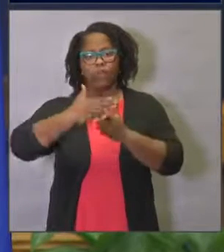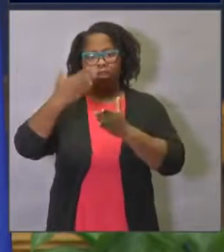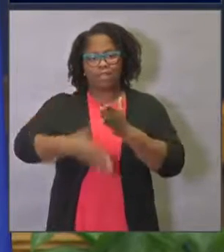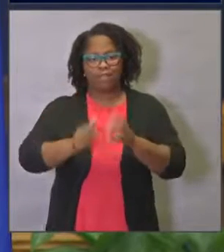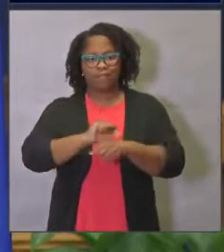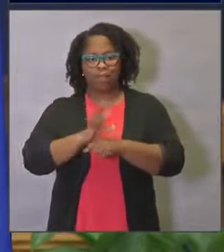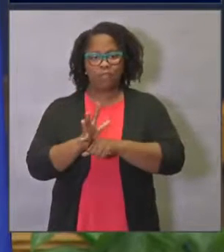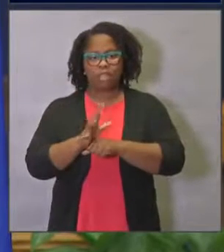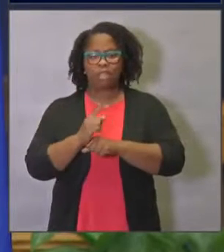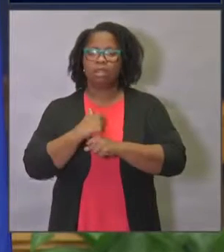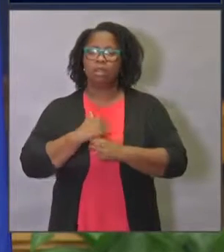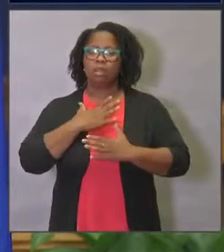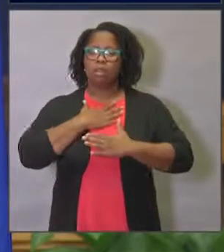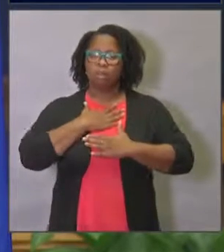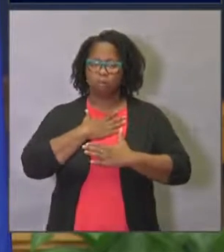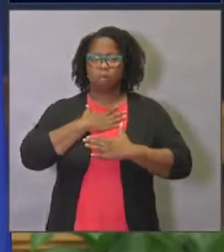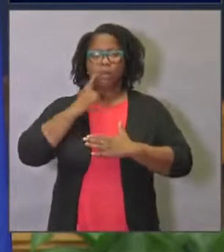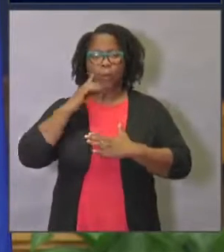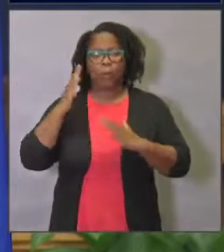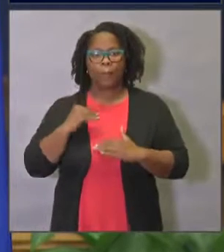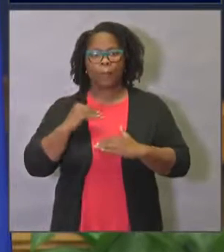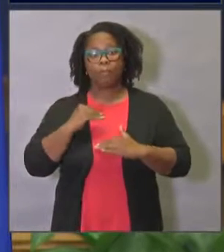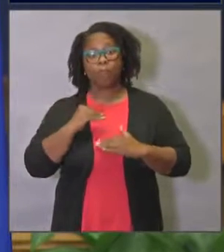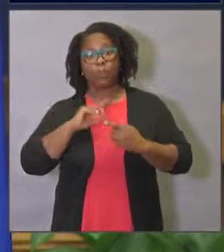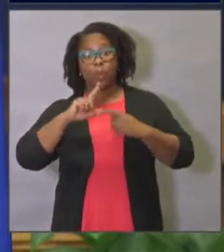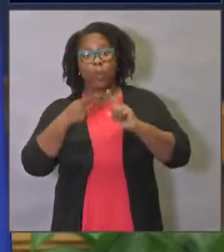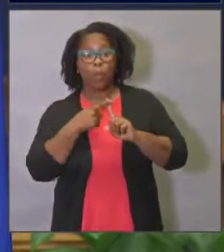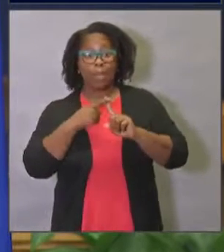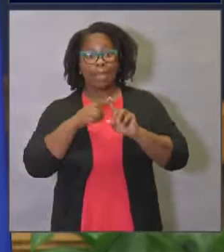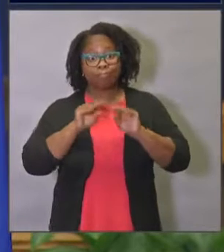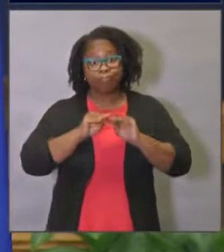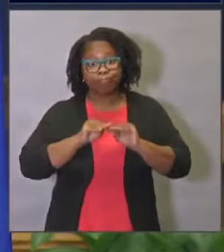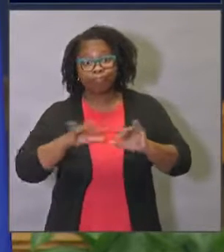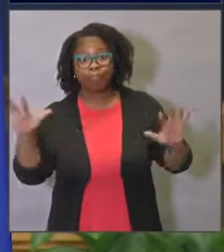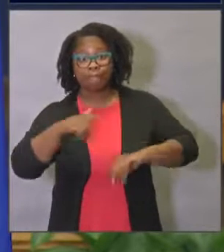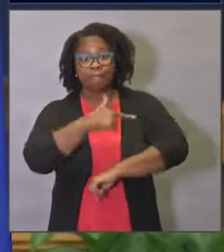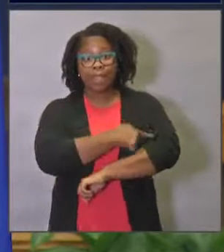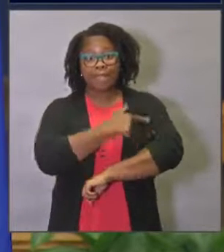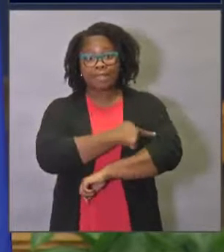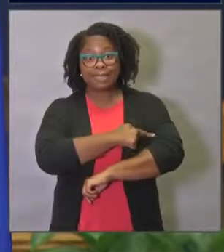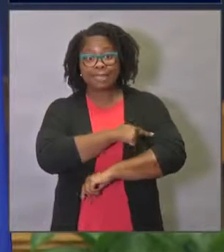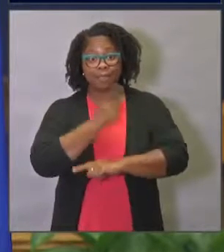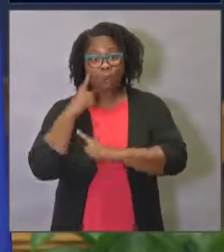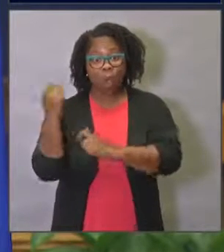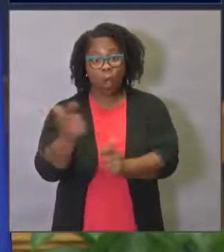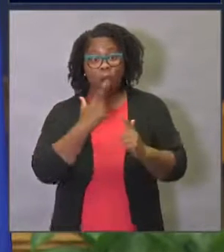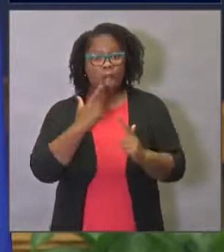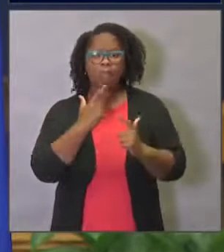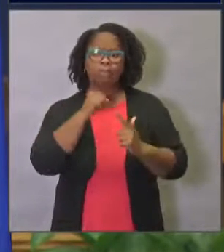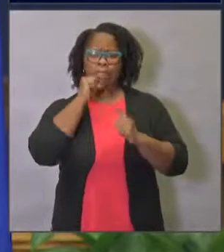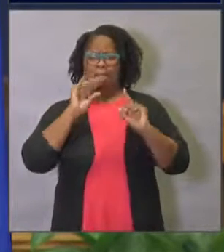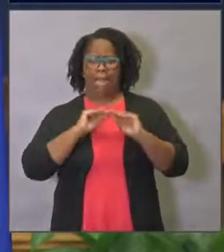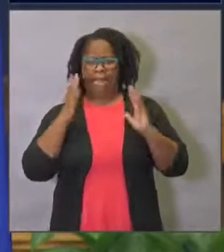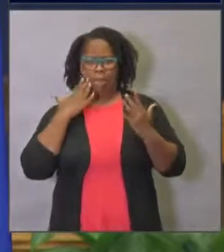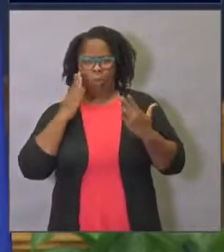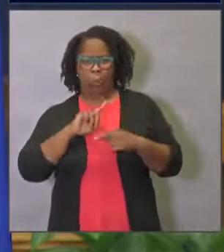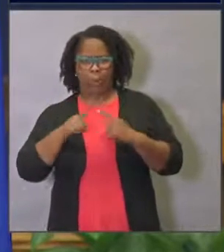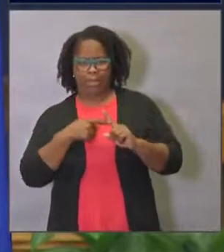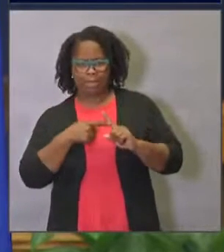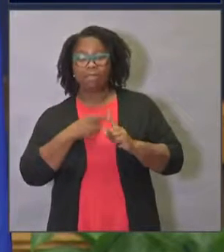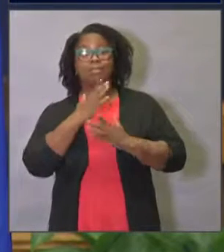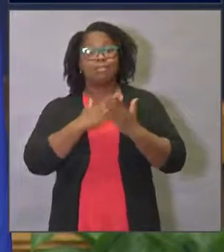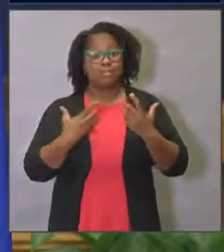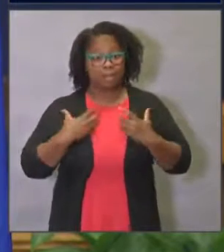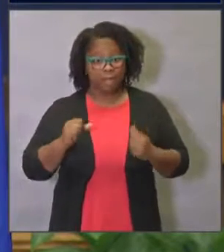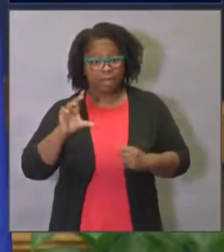come. Even though the exact timeline for widespread access remains unclear, some of our healthcare workers have started receiving their